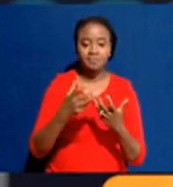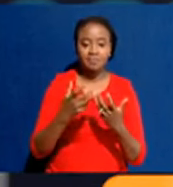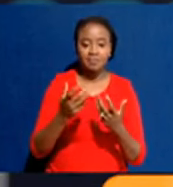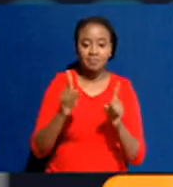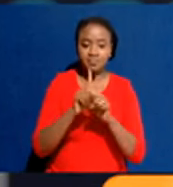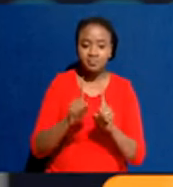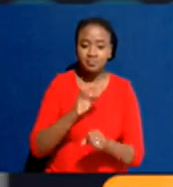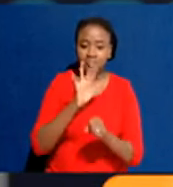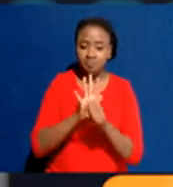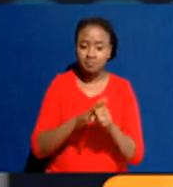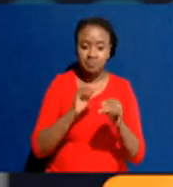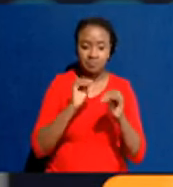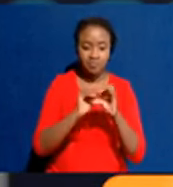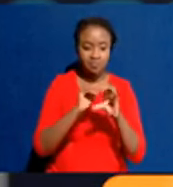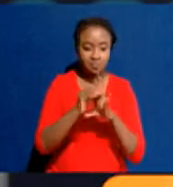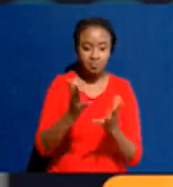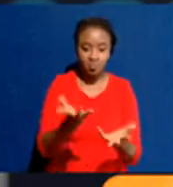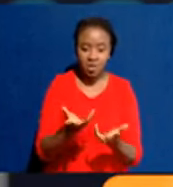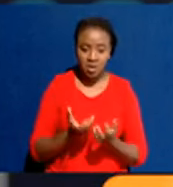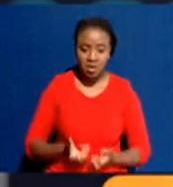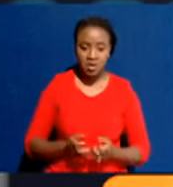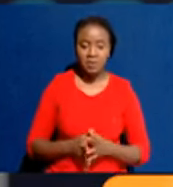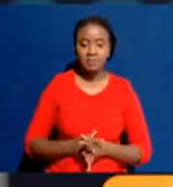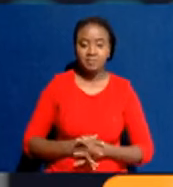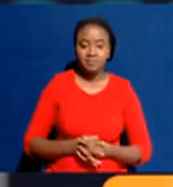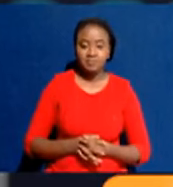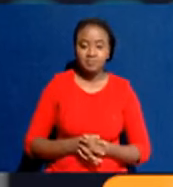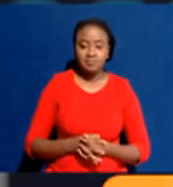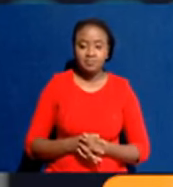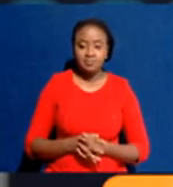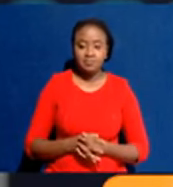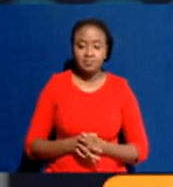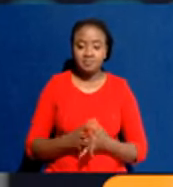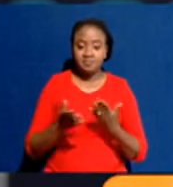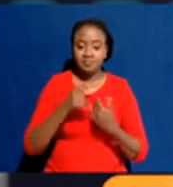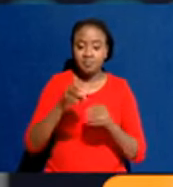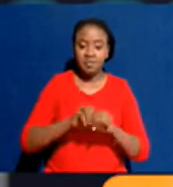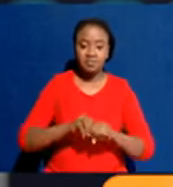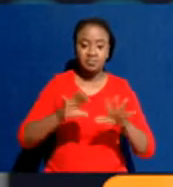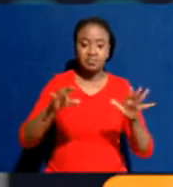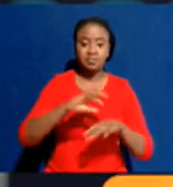in renewable energy and transmission of that energy across the continent.